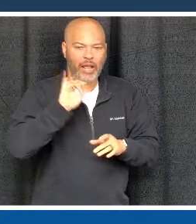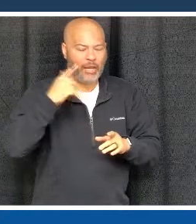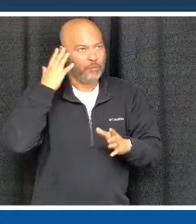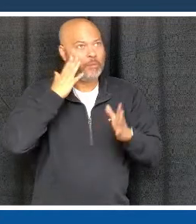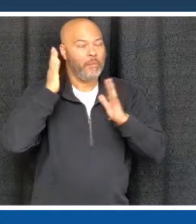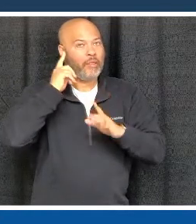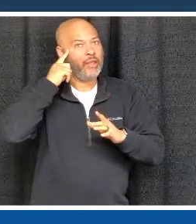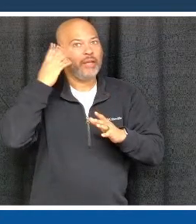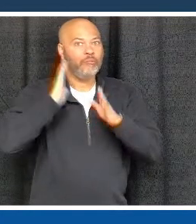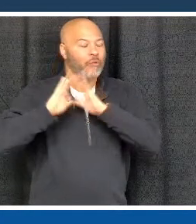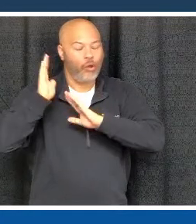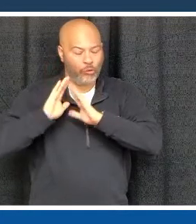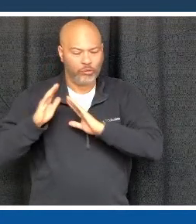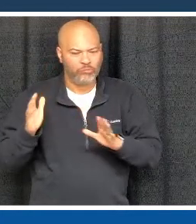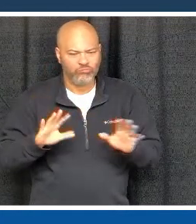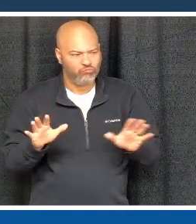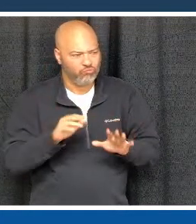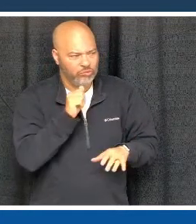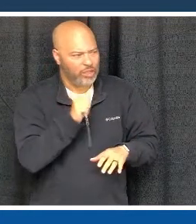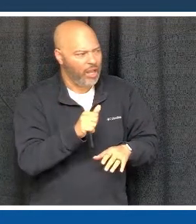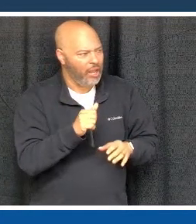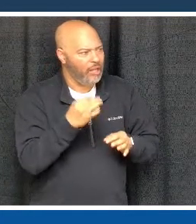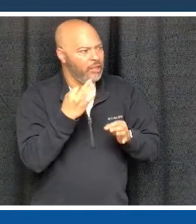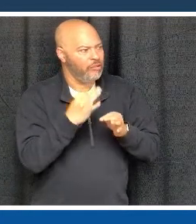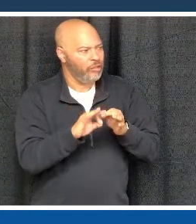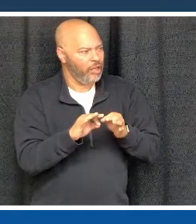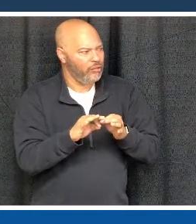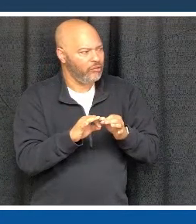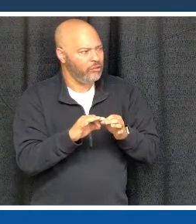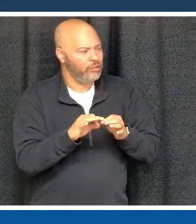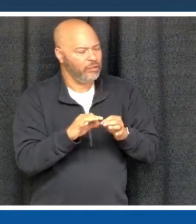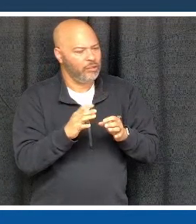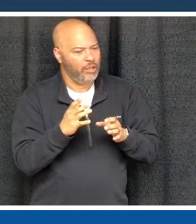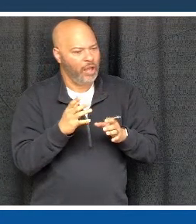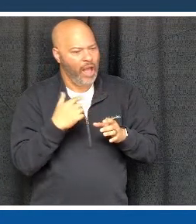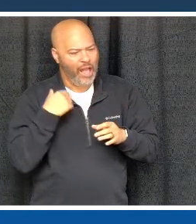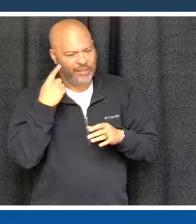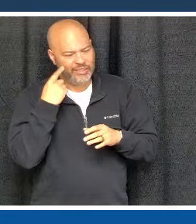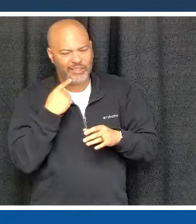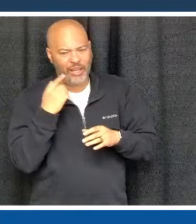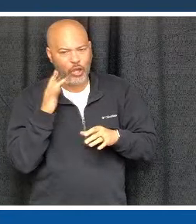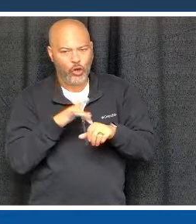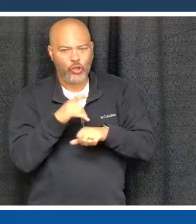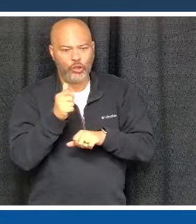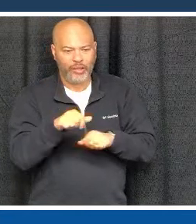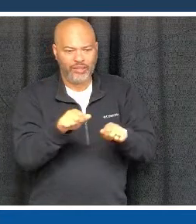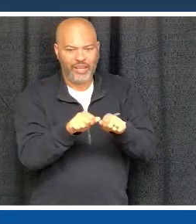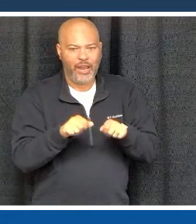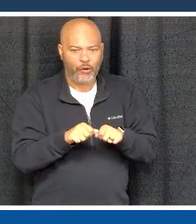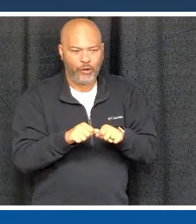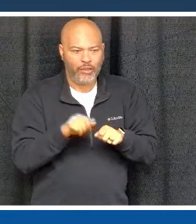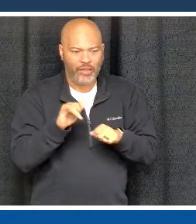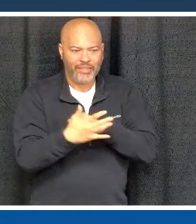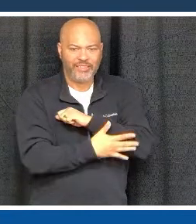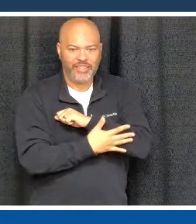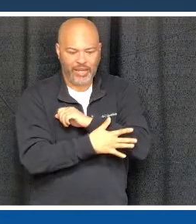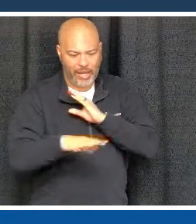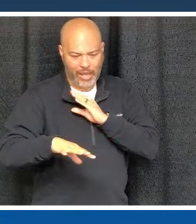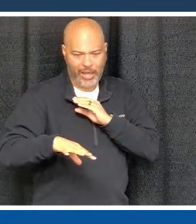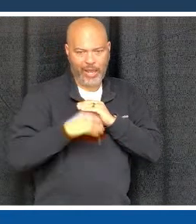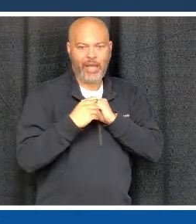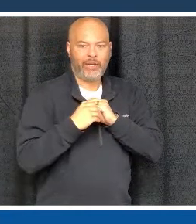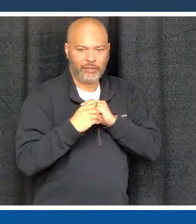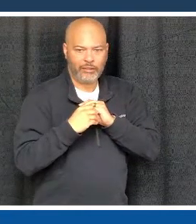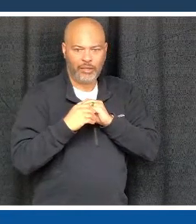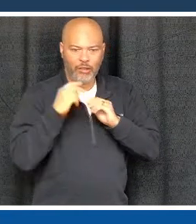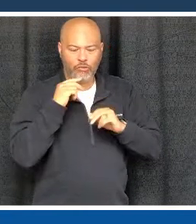a larger mobile home park. So they've just evolved over time. Again, I think I said it earlier, this is an area that the city annexed,